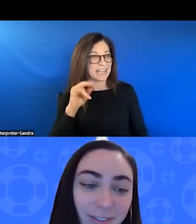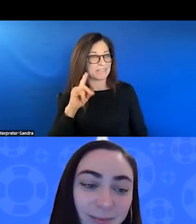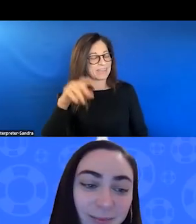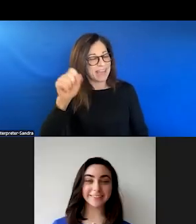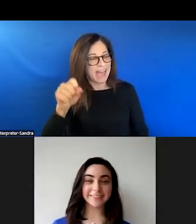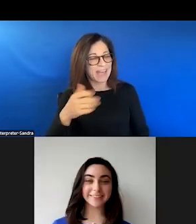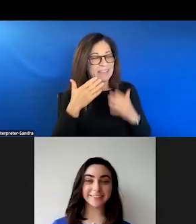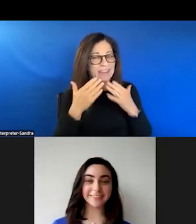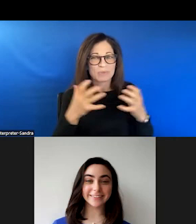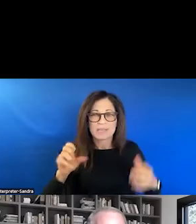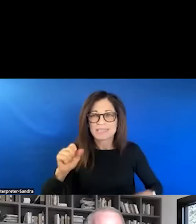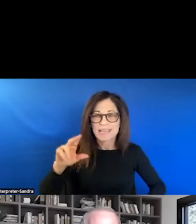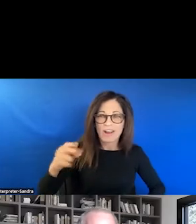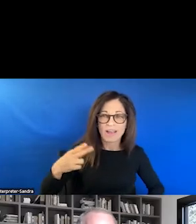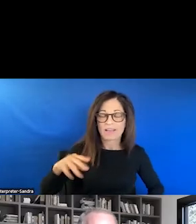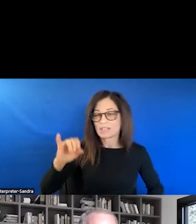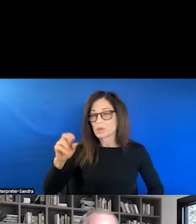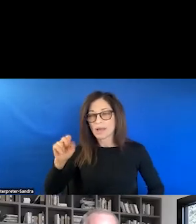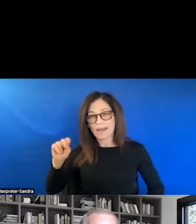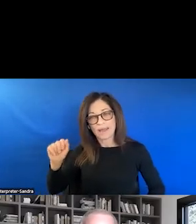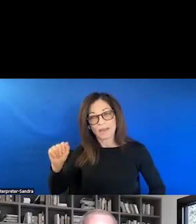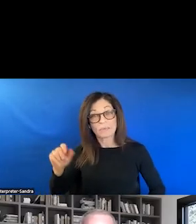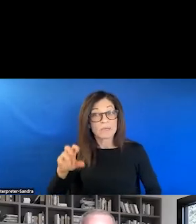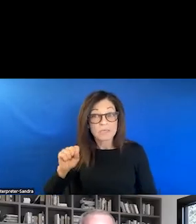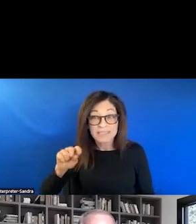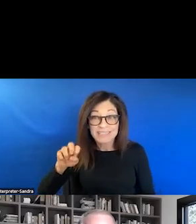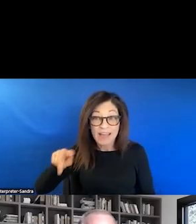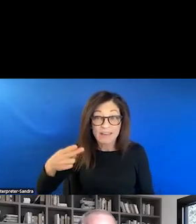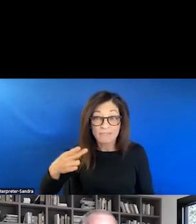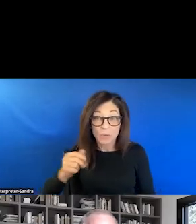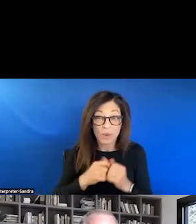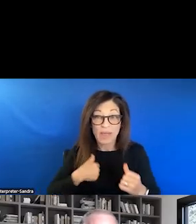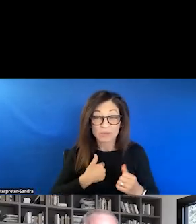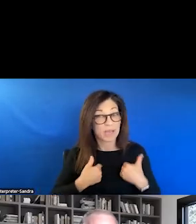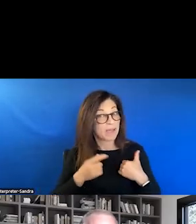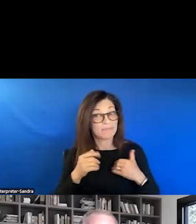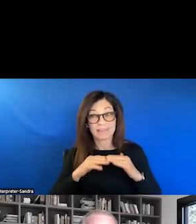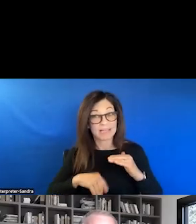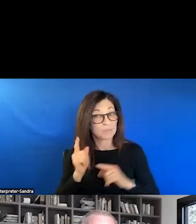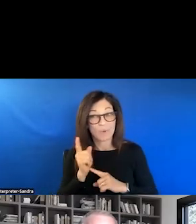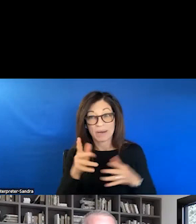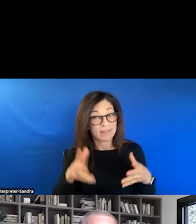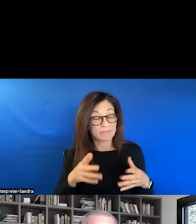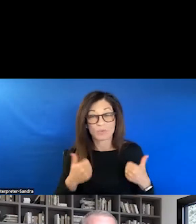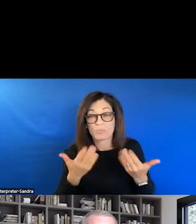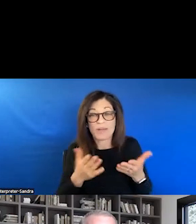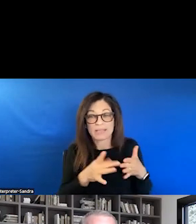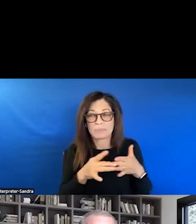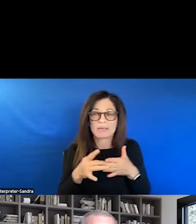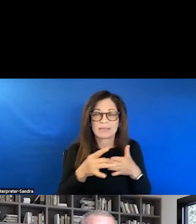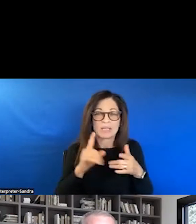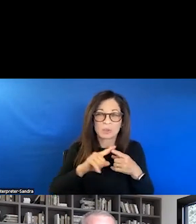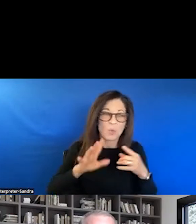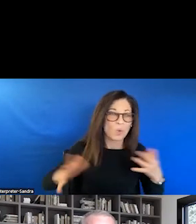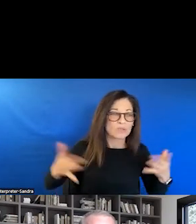much, Sarah and Joanna. Steph, are you with us? We've got less than a minute left just to give a directionality around the